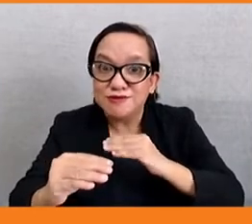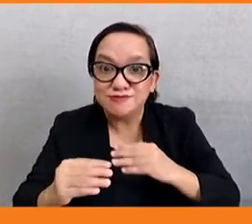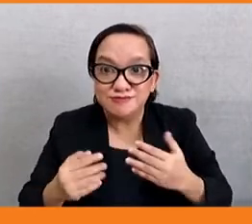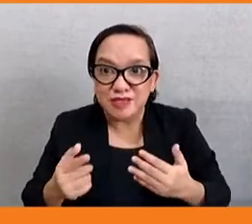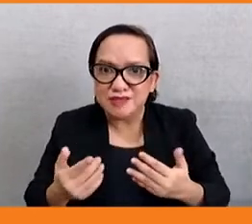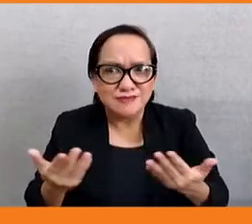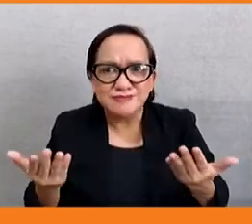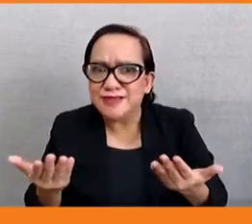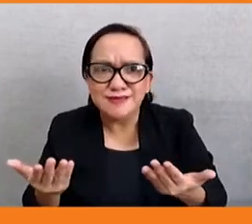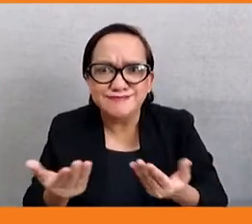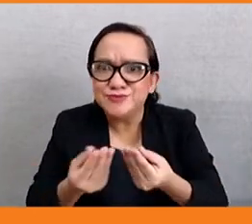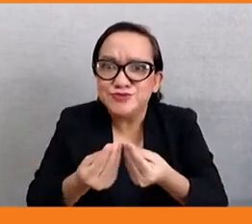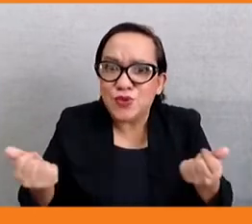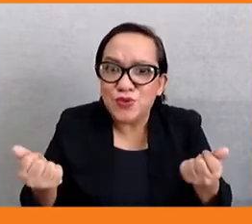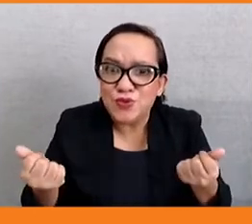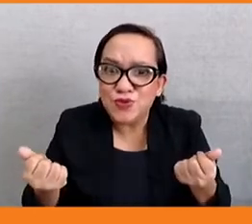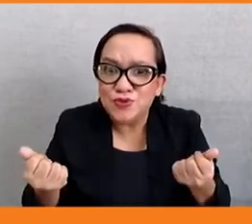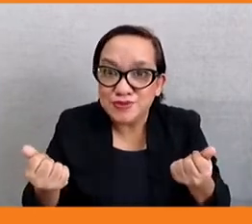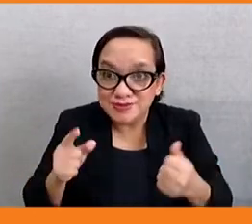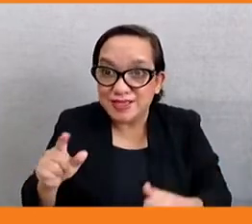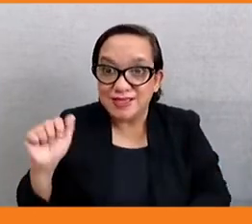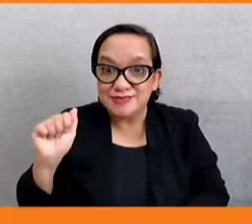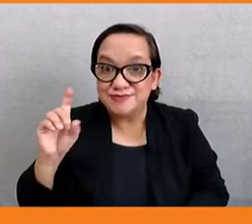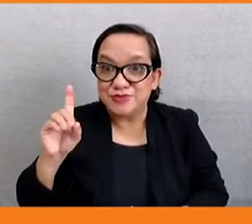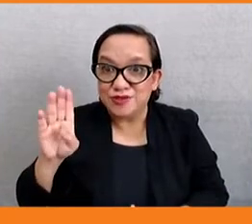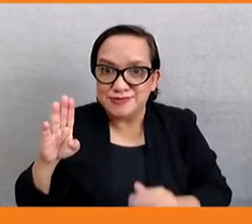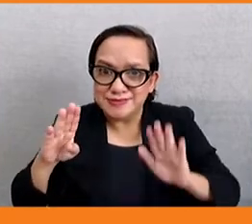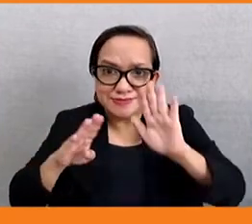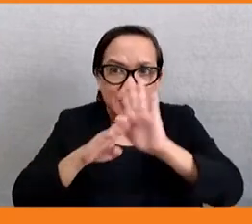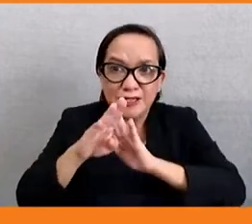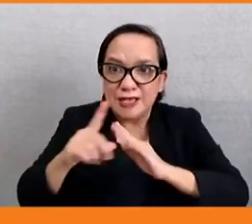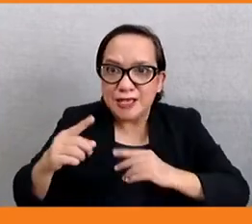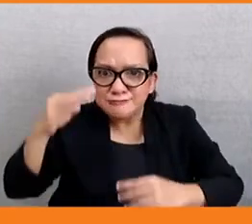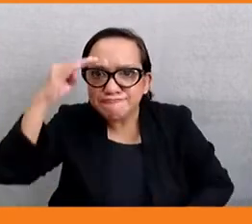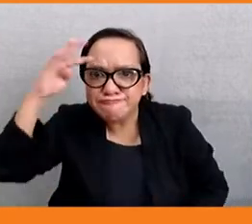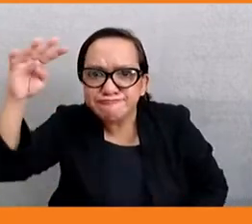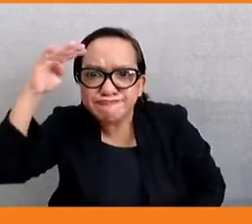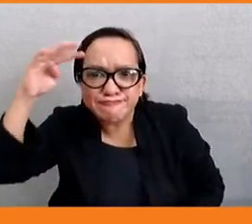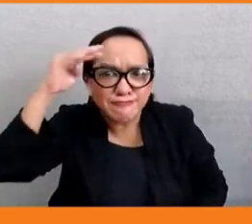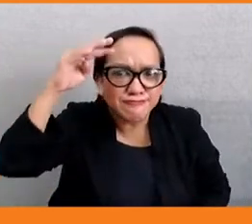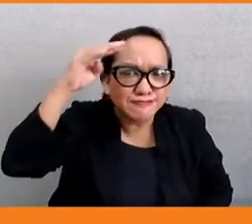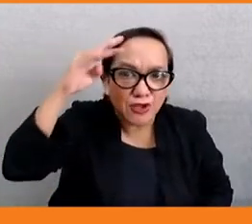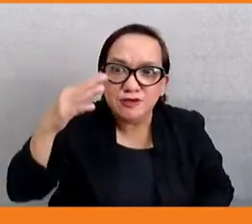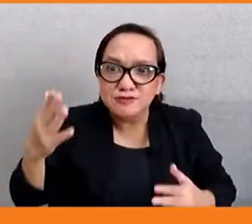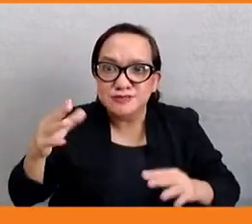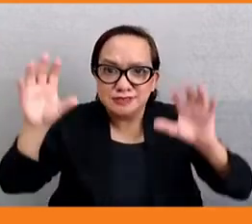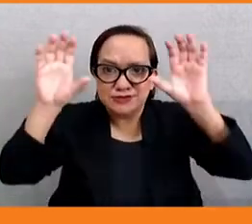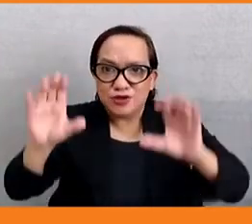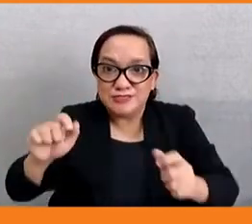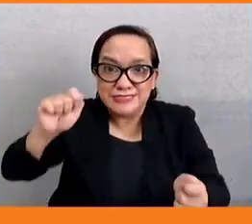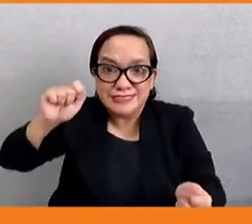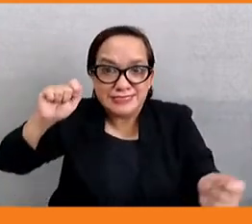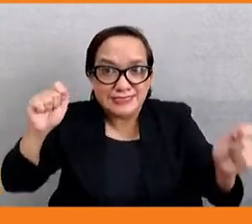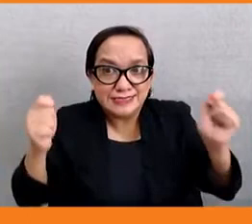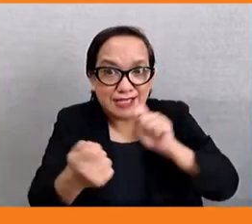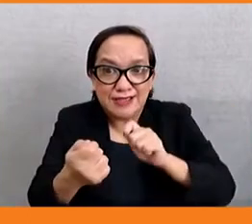As ADB develops just and innovative actions to address climate change, we value your support in many ways, including